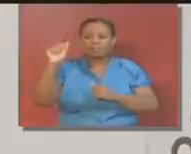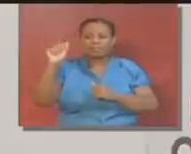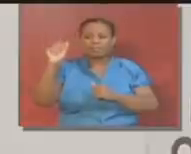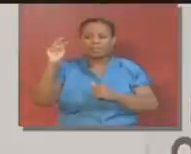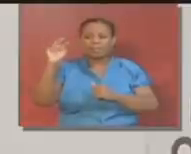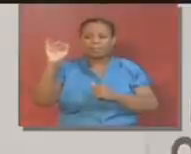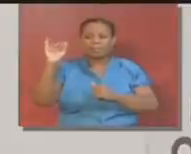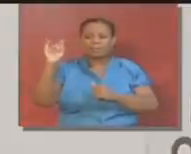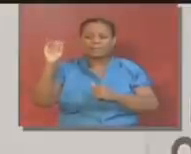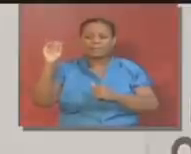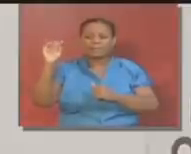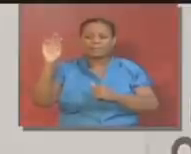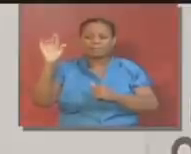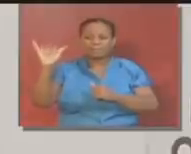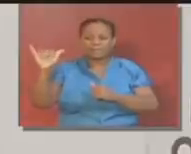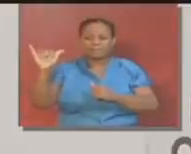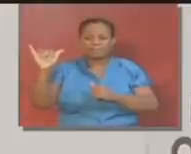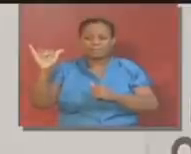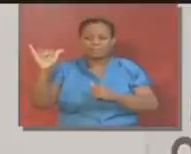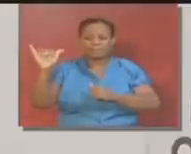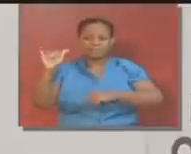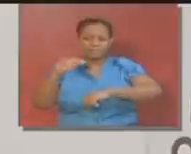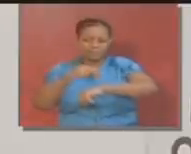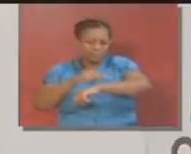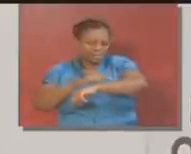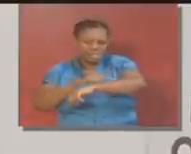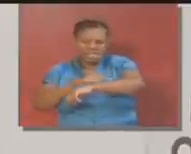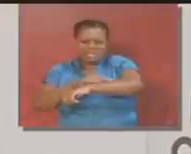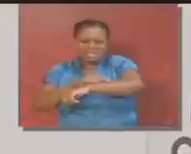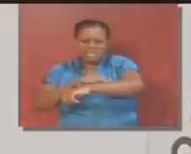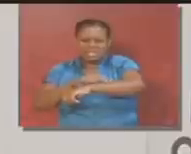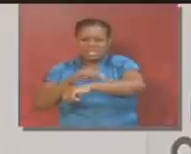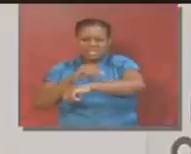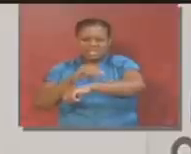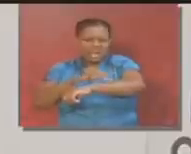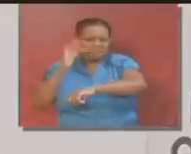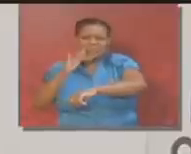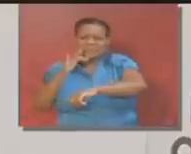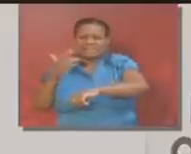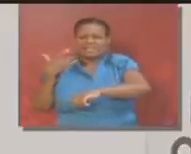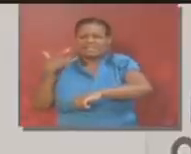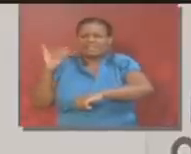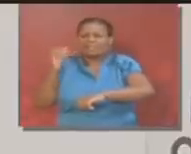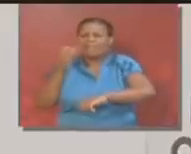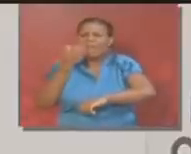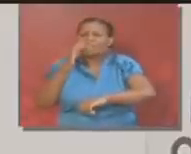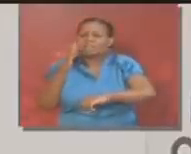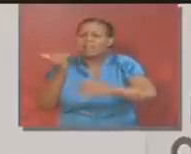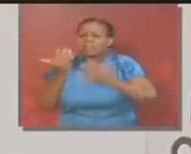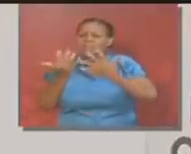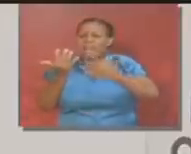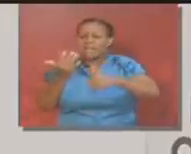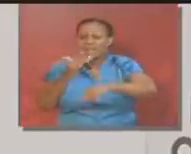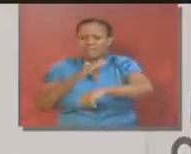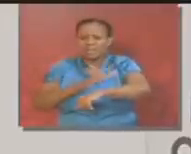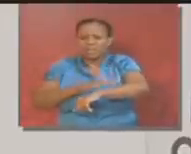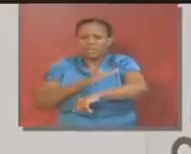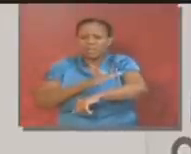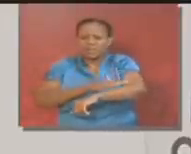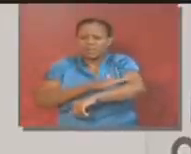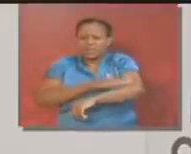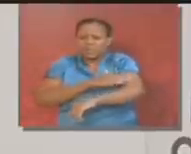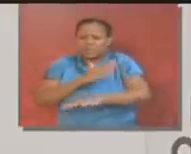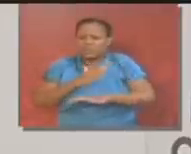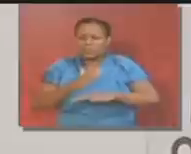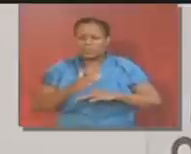it gets all bruised, it's all swollen, it's all tender. So imagine all those same organ systems like that,